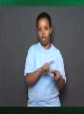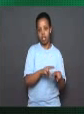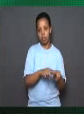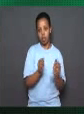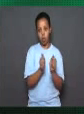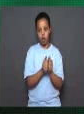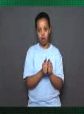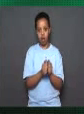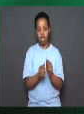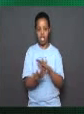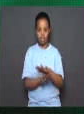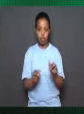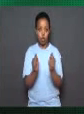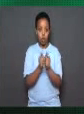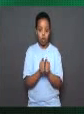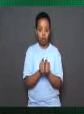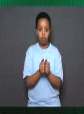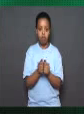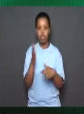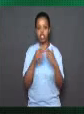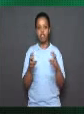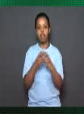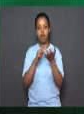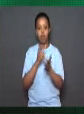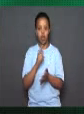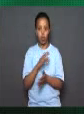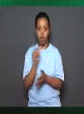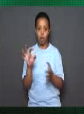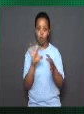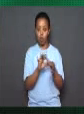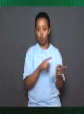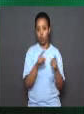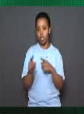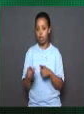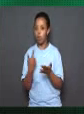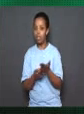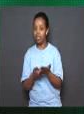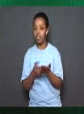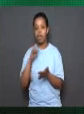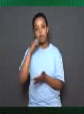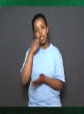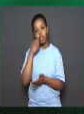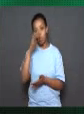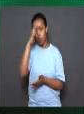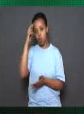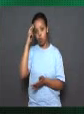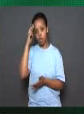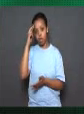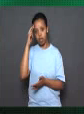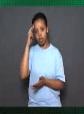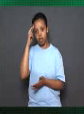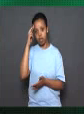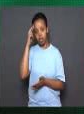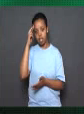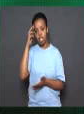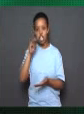Bonds begin to break, and, in the case of the enzyme, the shape of